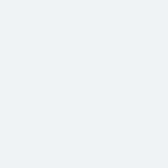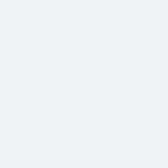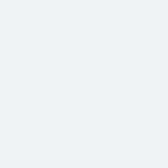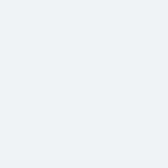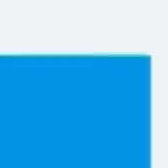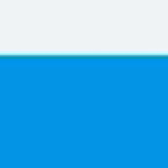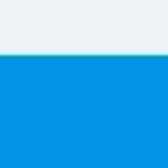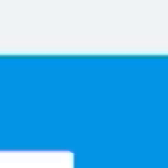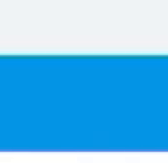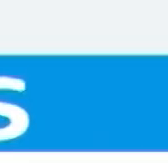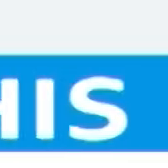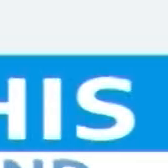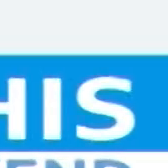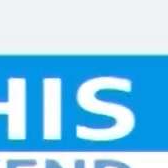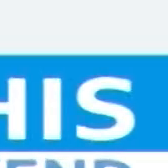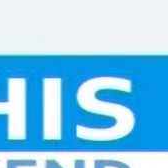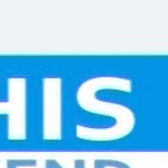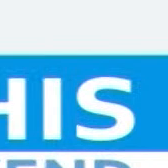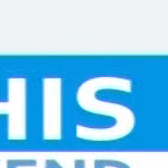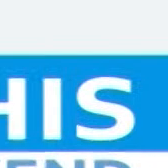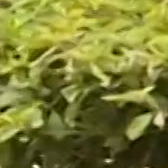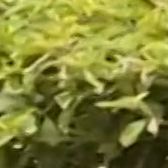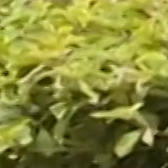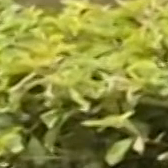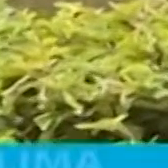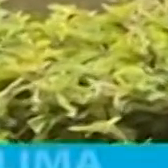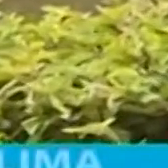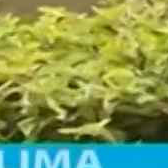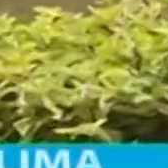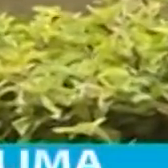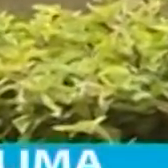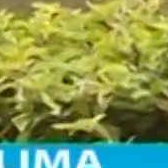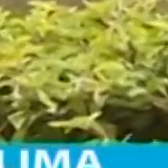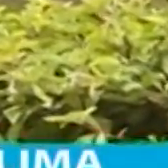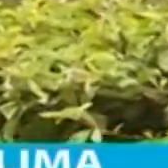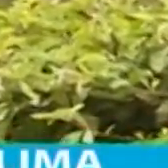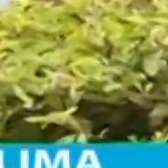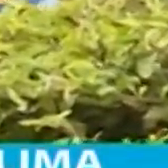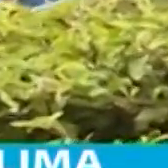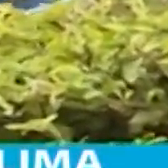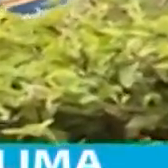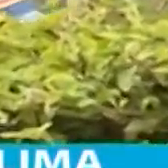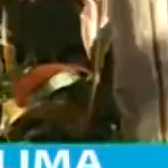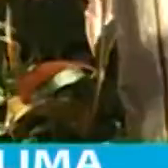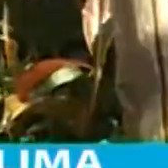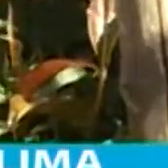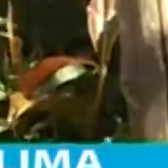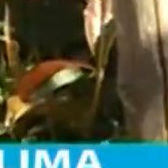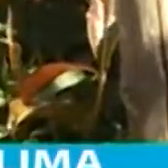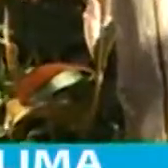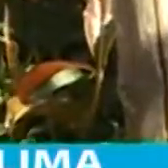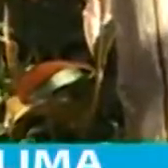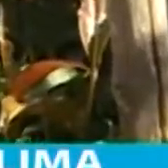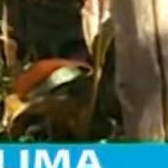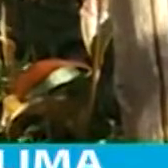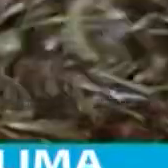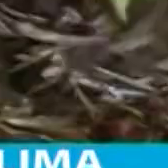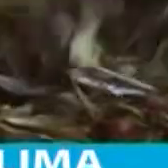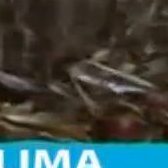This weekend on KBC Channel 1. Wiki kwenye mkulima tangazia chai aina ya